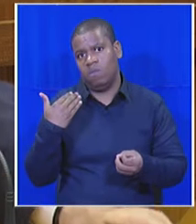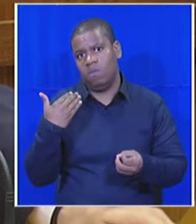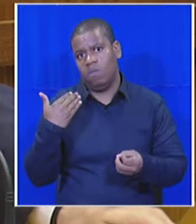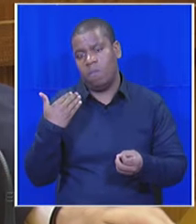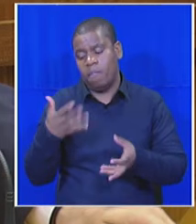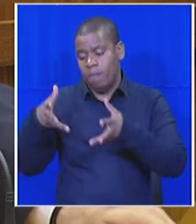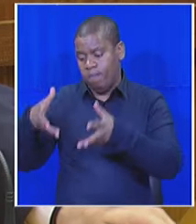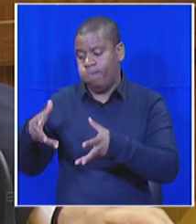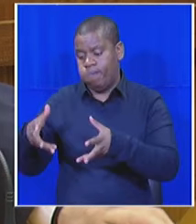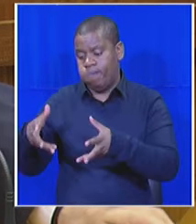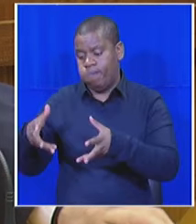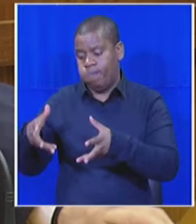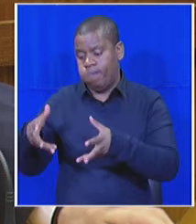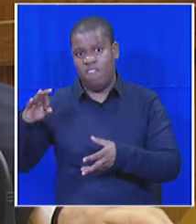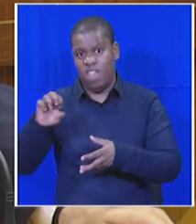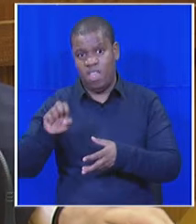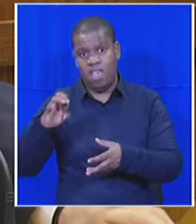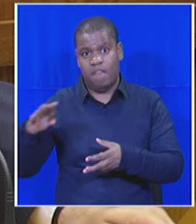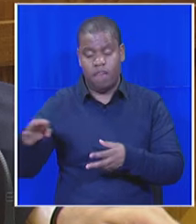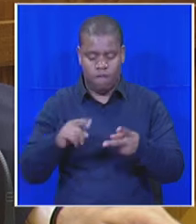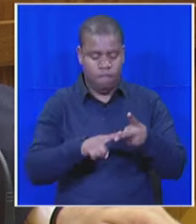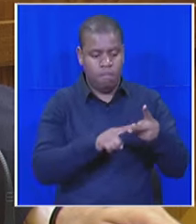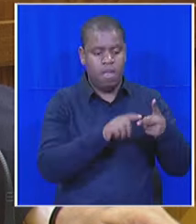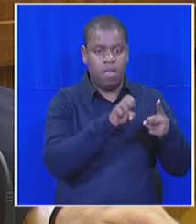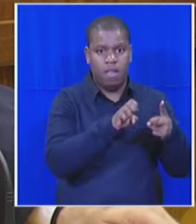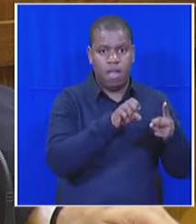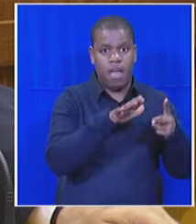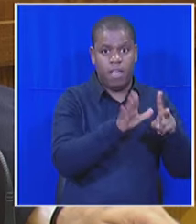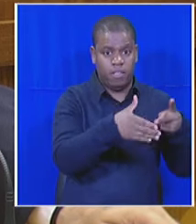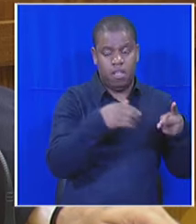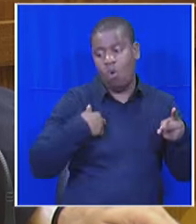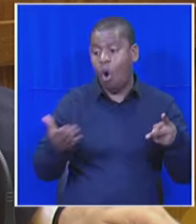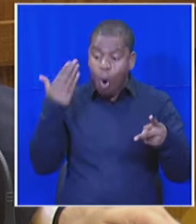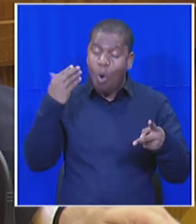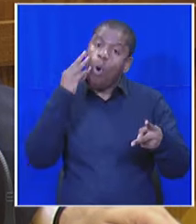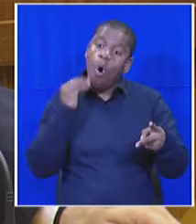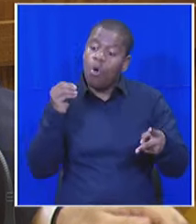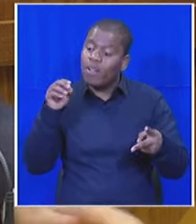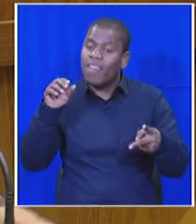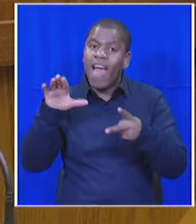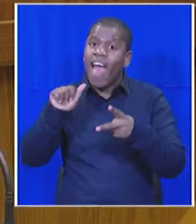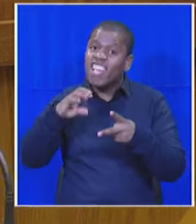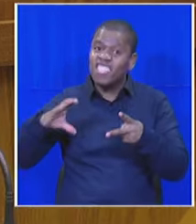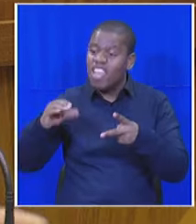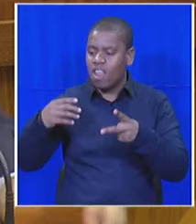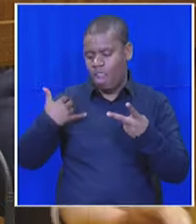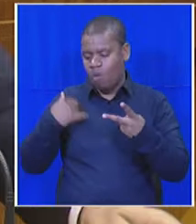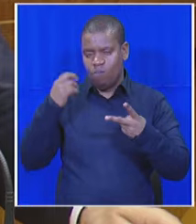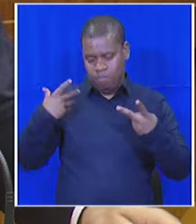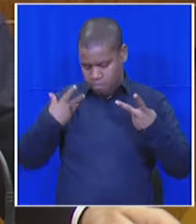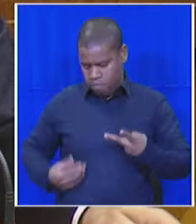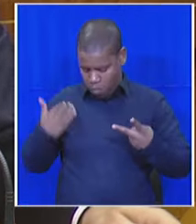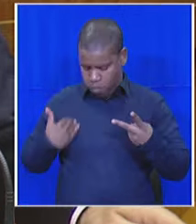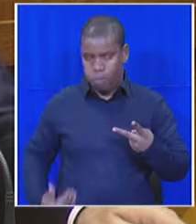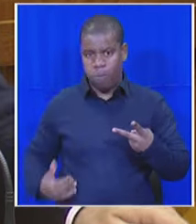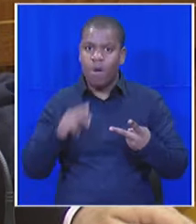currently dressed in red, and the ANC under the leadership of the Honourable President still continues. And because of that, the image of Parliament still